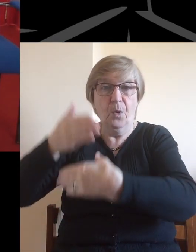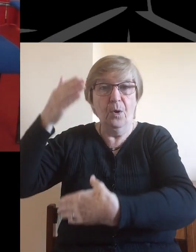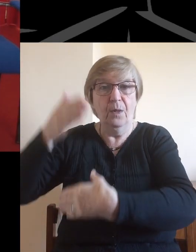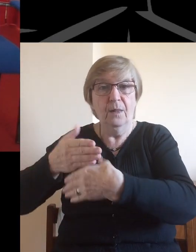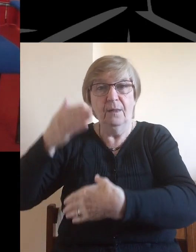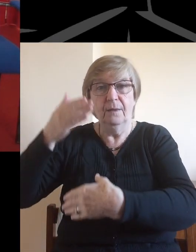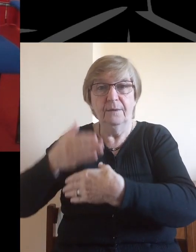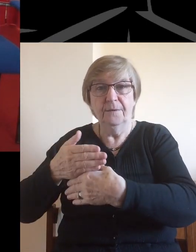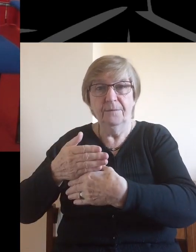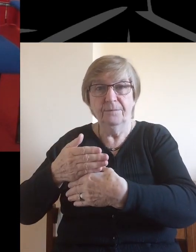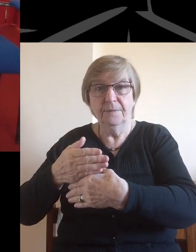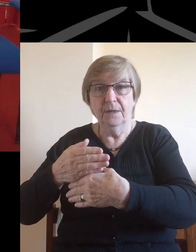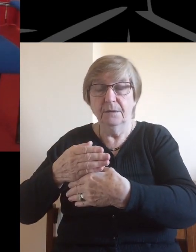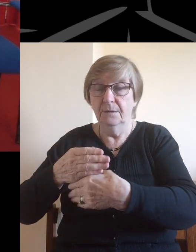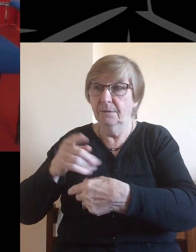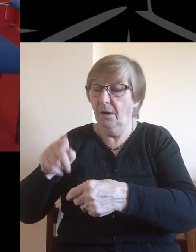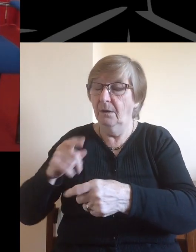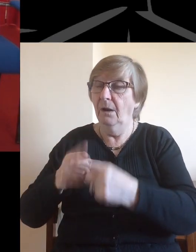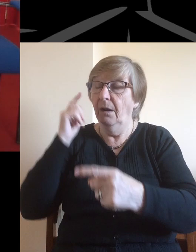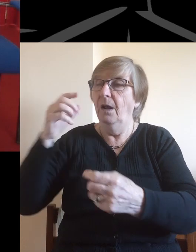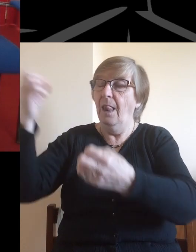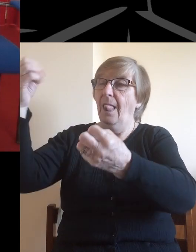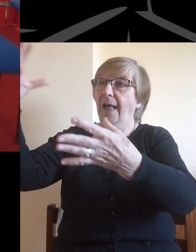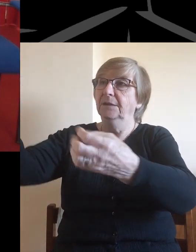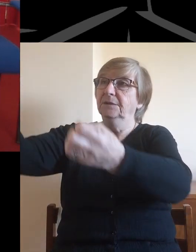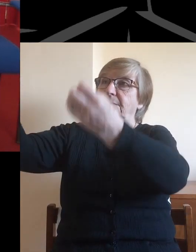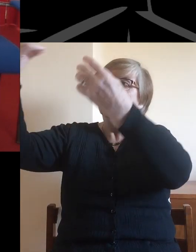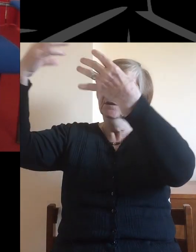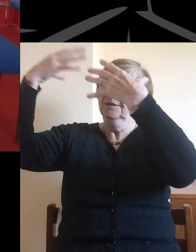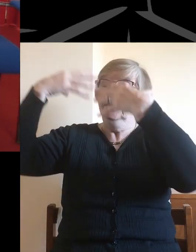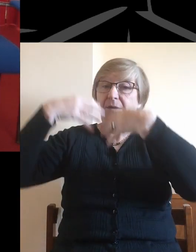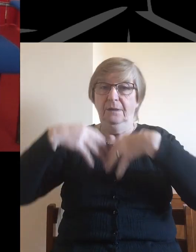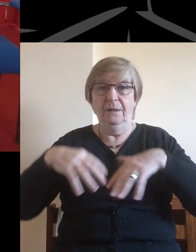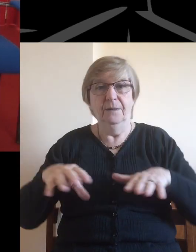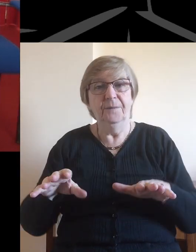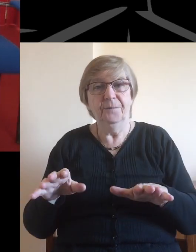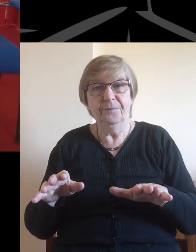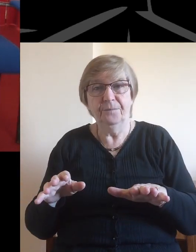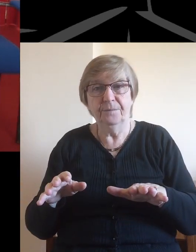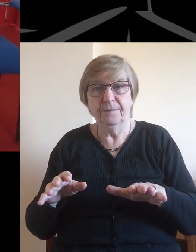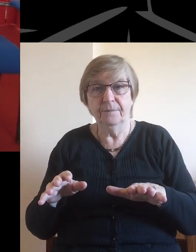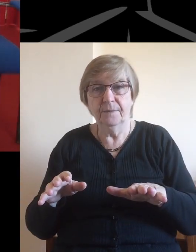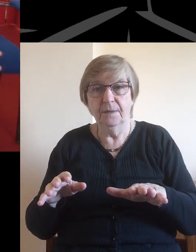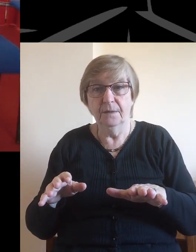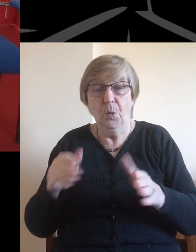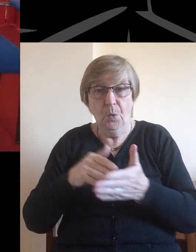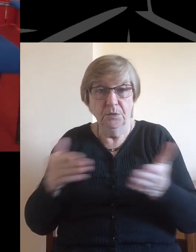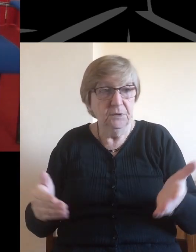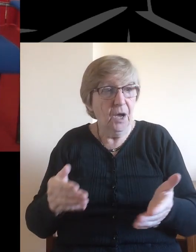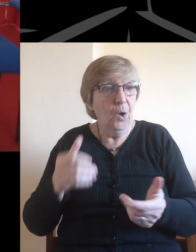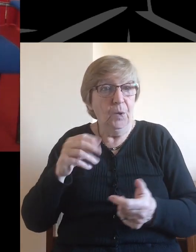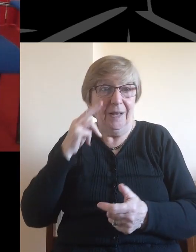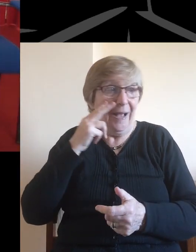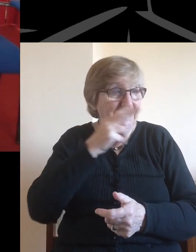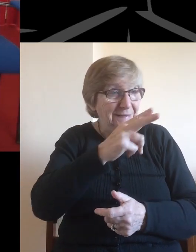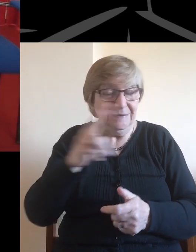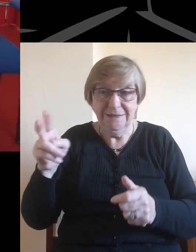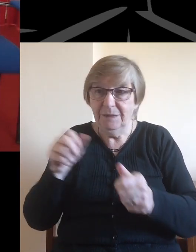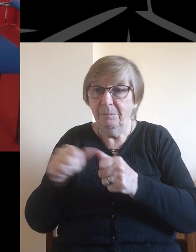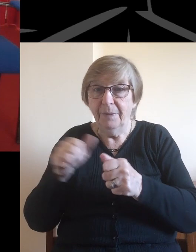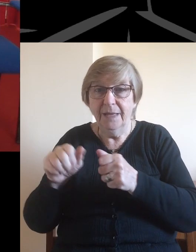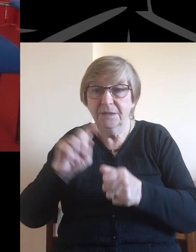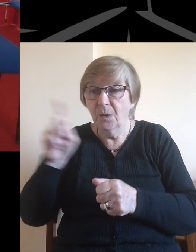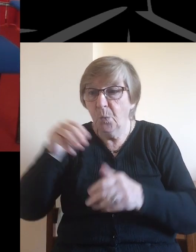walls, and light blazes in. Well, now you can see much better